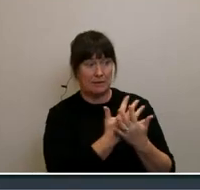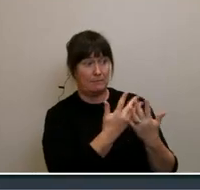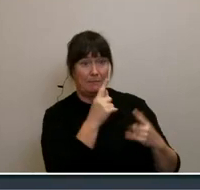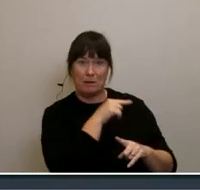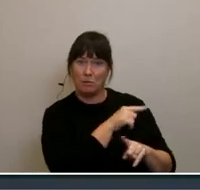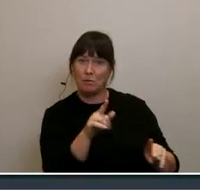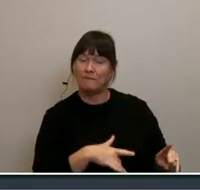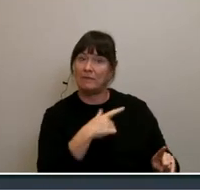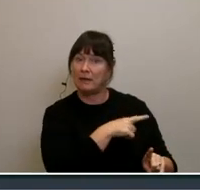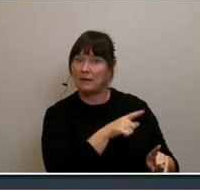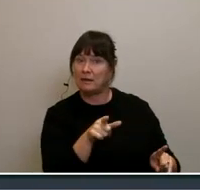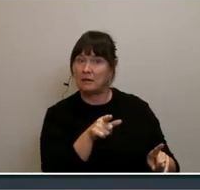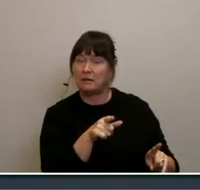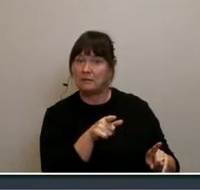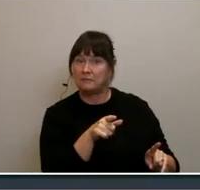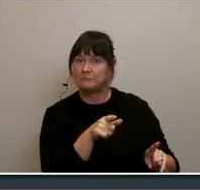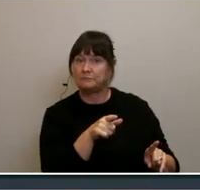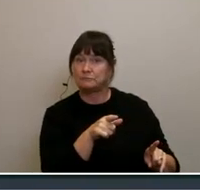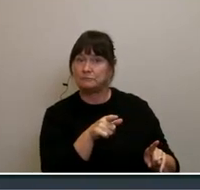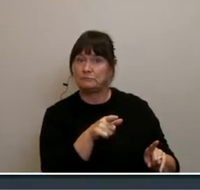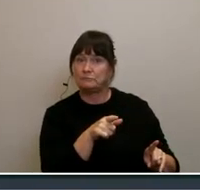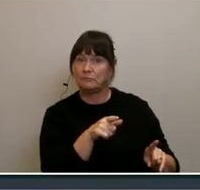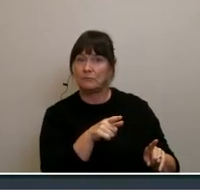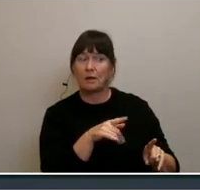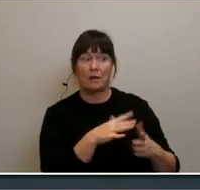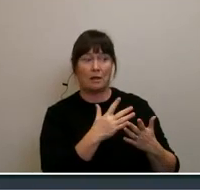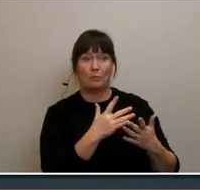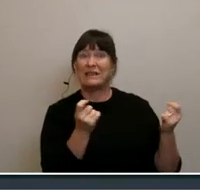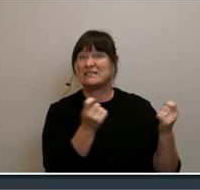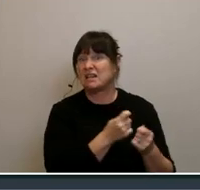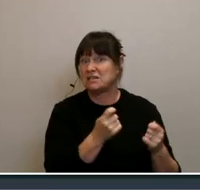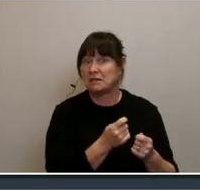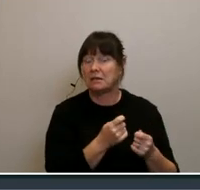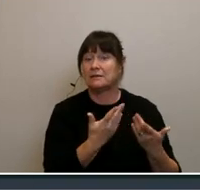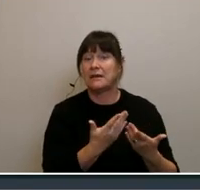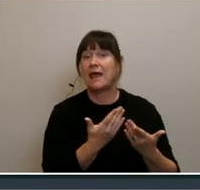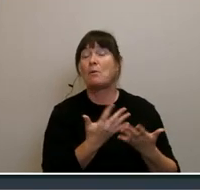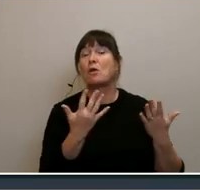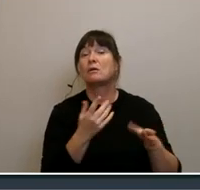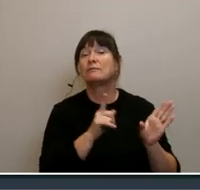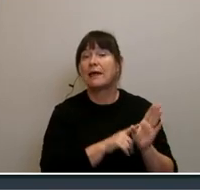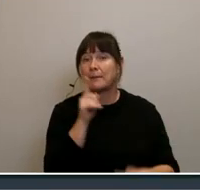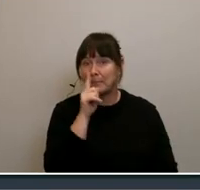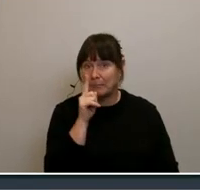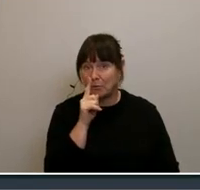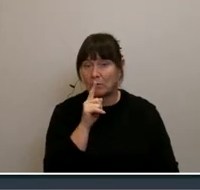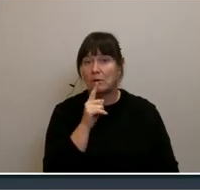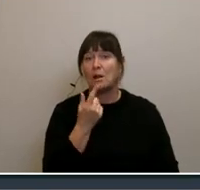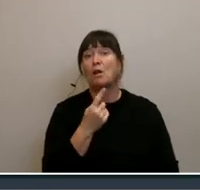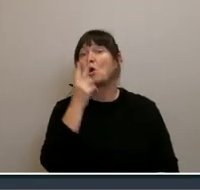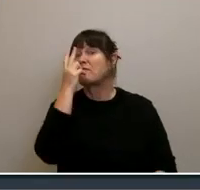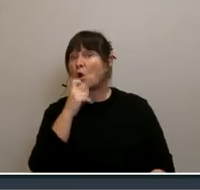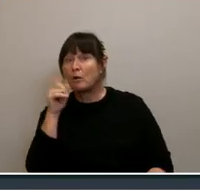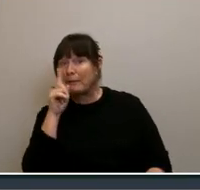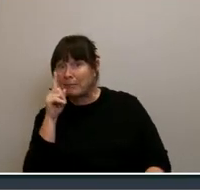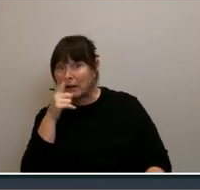demographics of the people in Puramai are changing. We've got a lot of young couples coming into that area, a lot of older couples, a